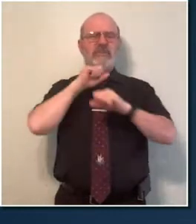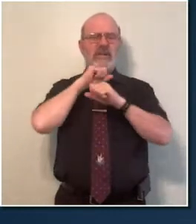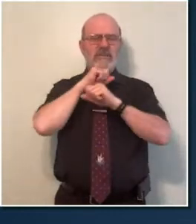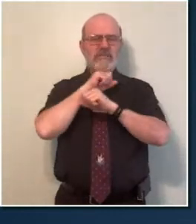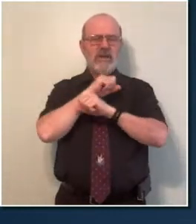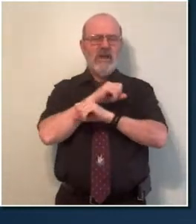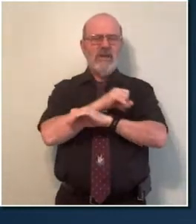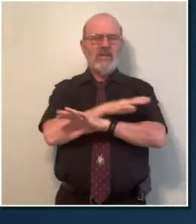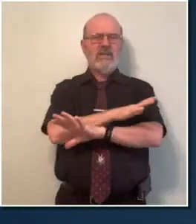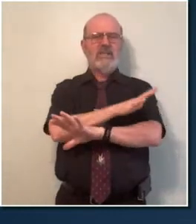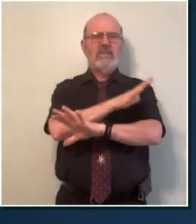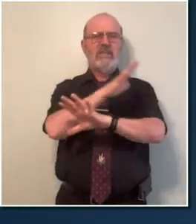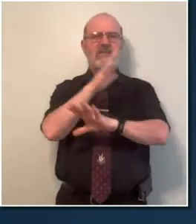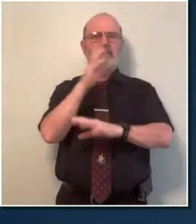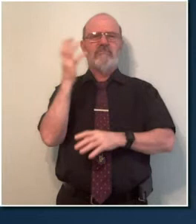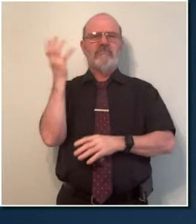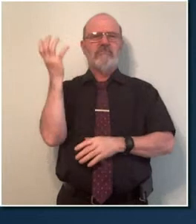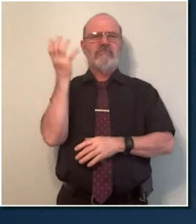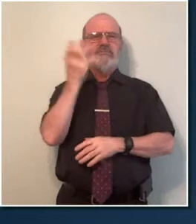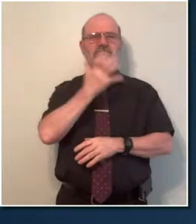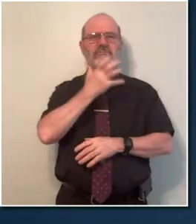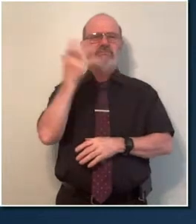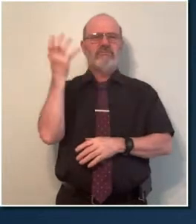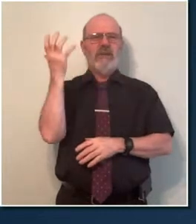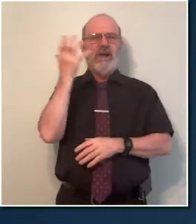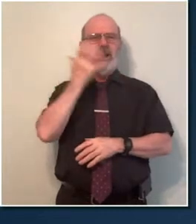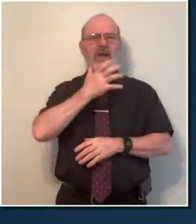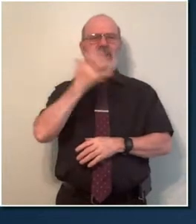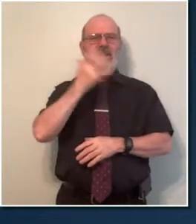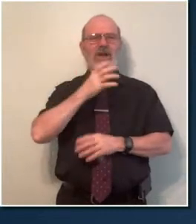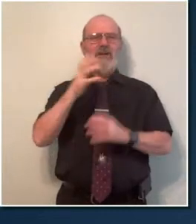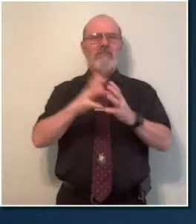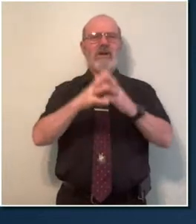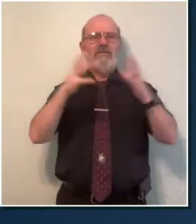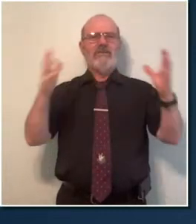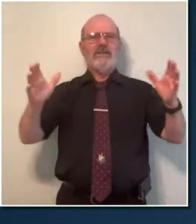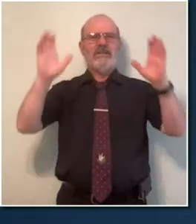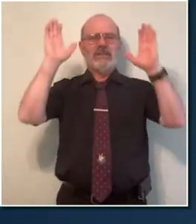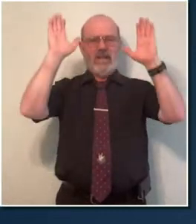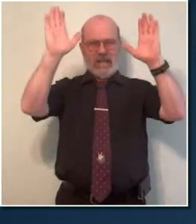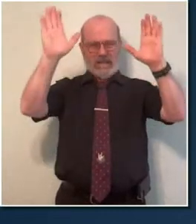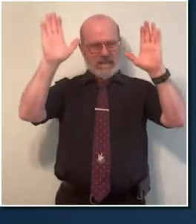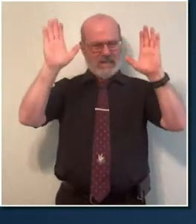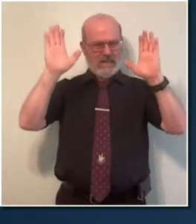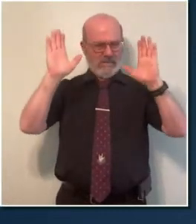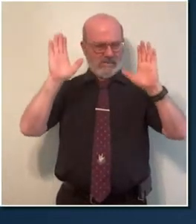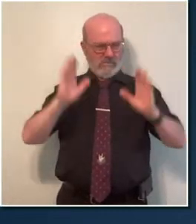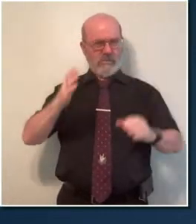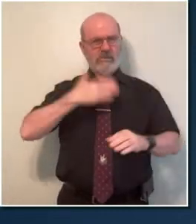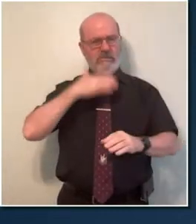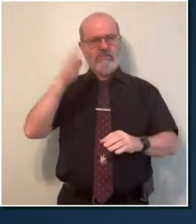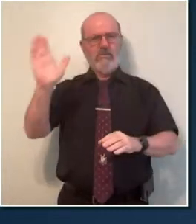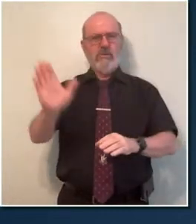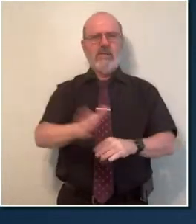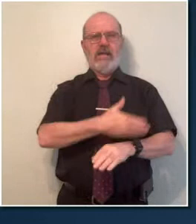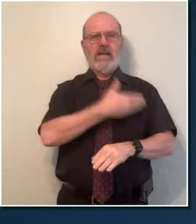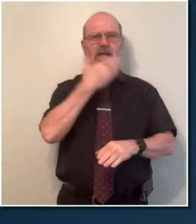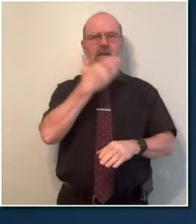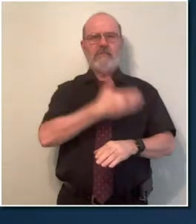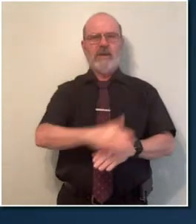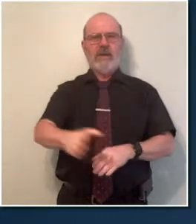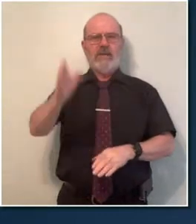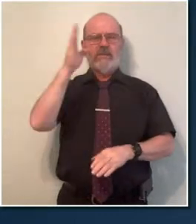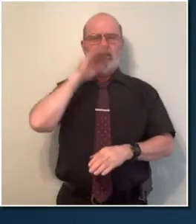condemned unclean. How marvelous, how wonderful, and